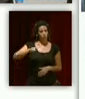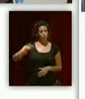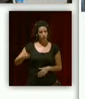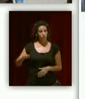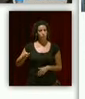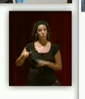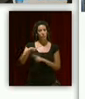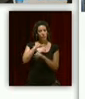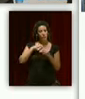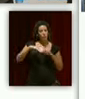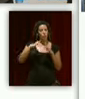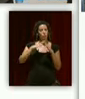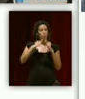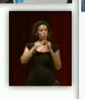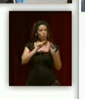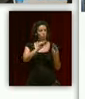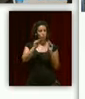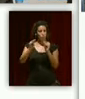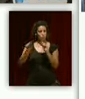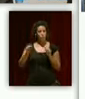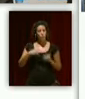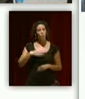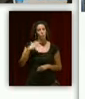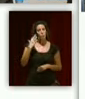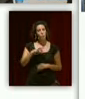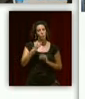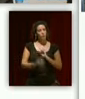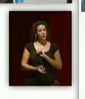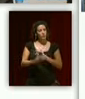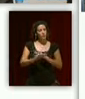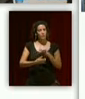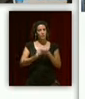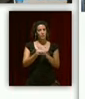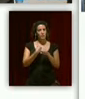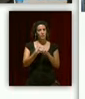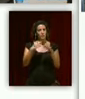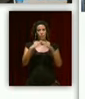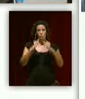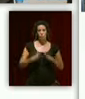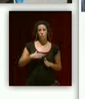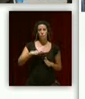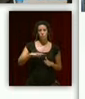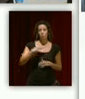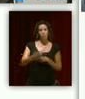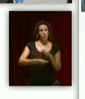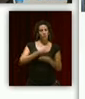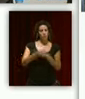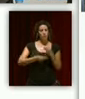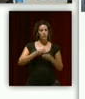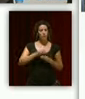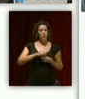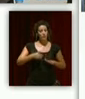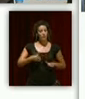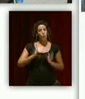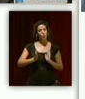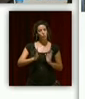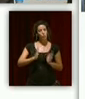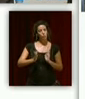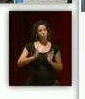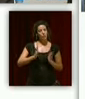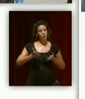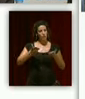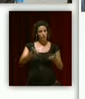with numerous channels through which the users in a domestic or home environment, they can do any